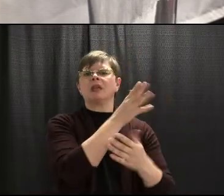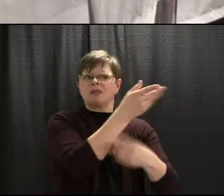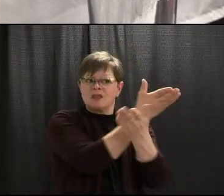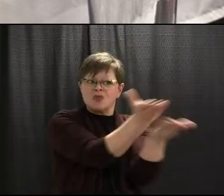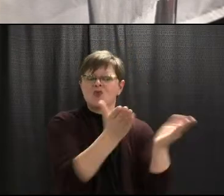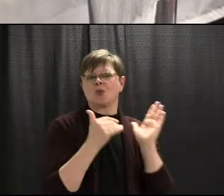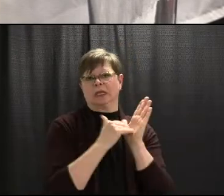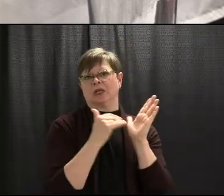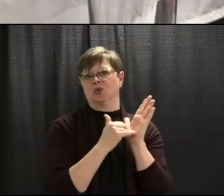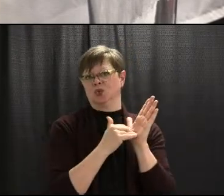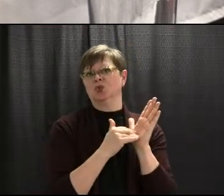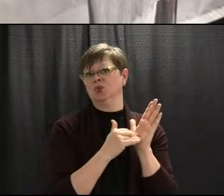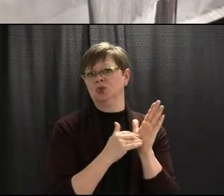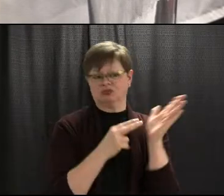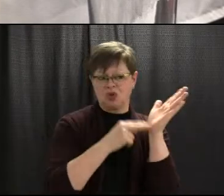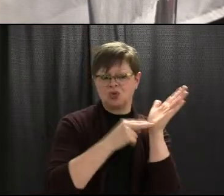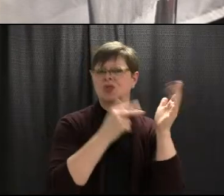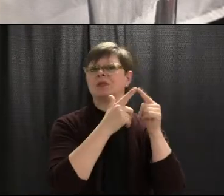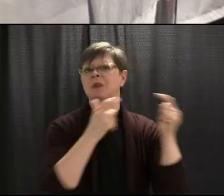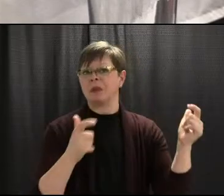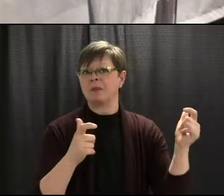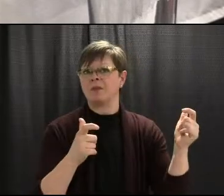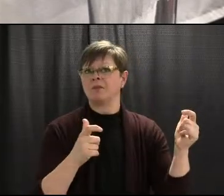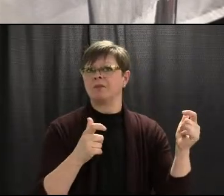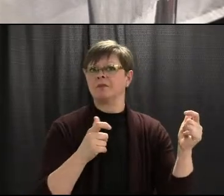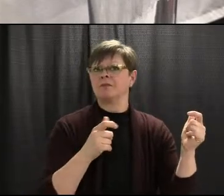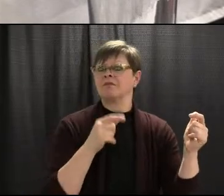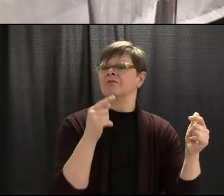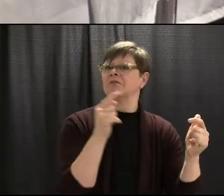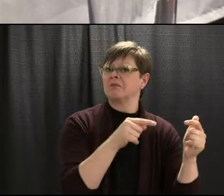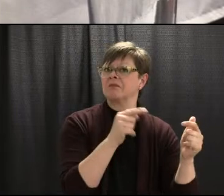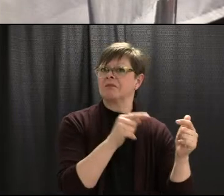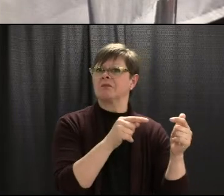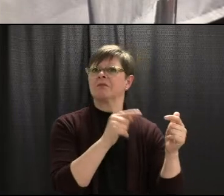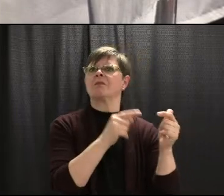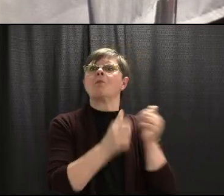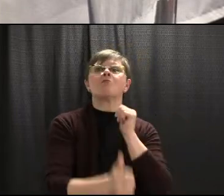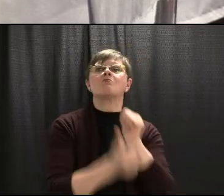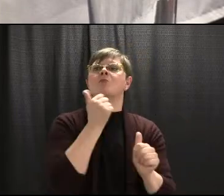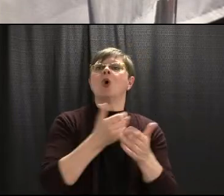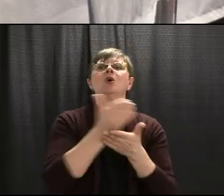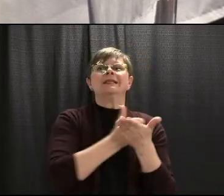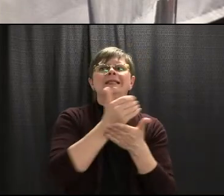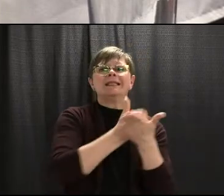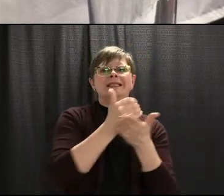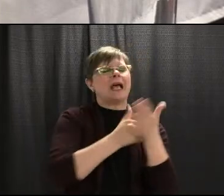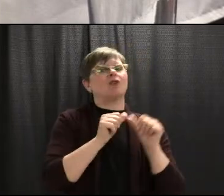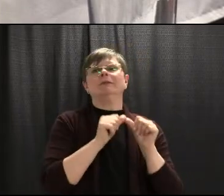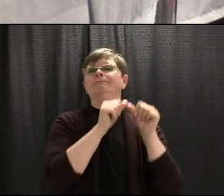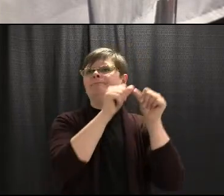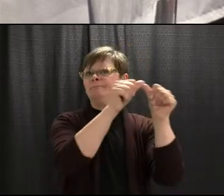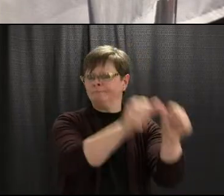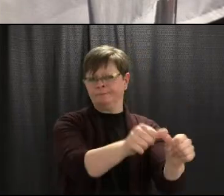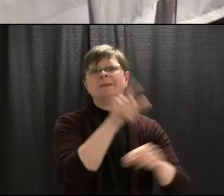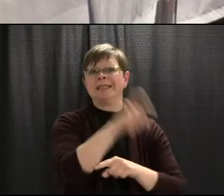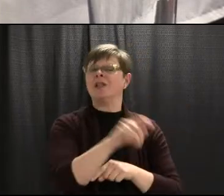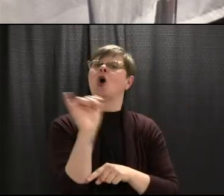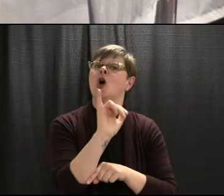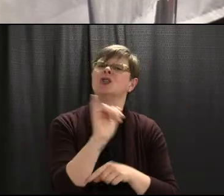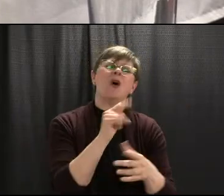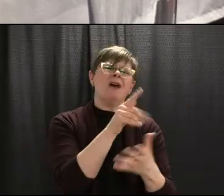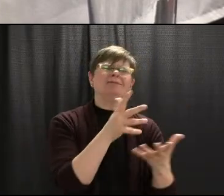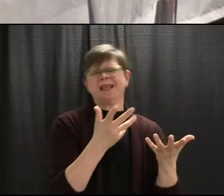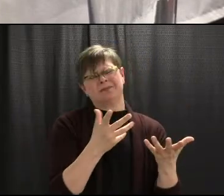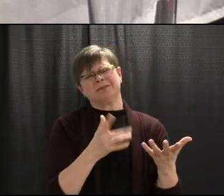and that they were much more interested in getting a blended capitation model. And then that the third element that they wanted was to work in